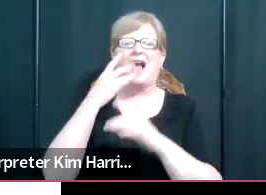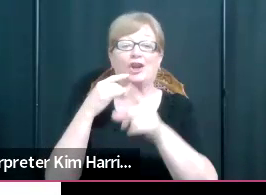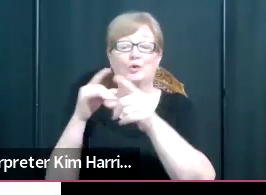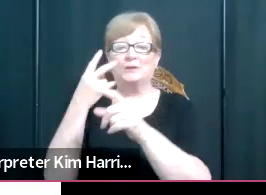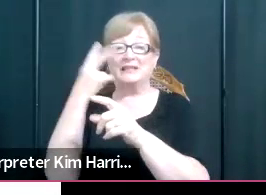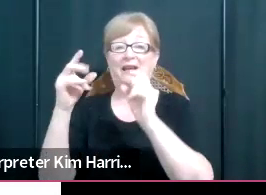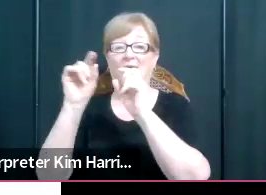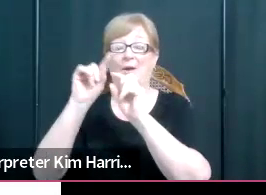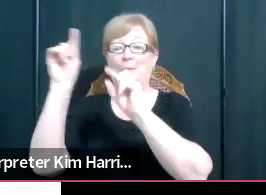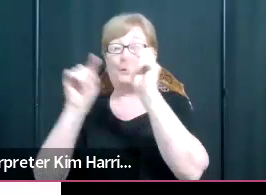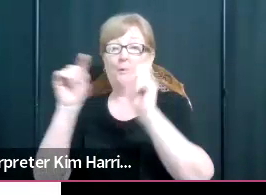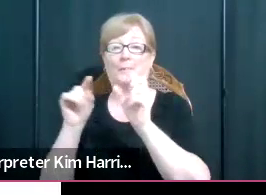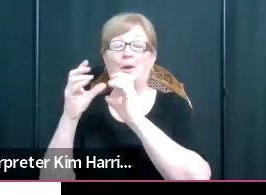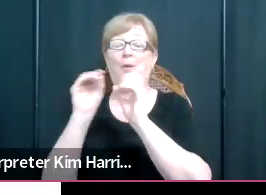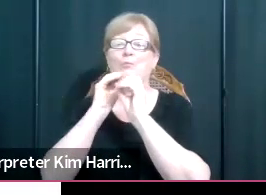spherical